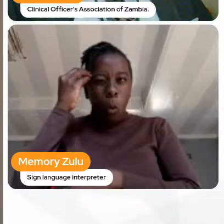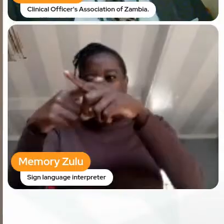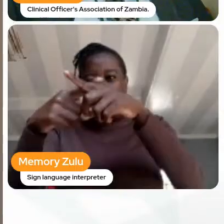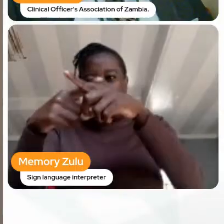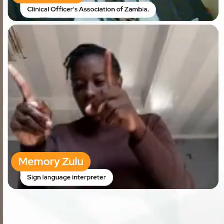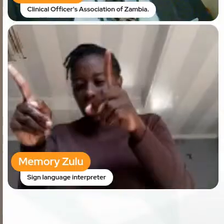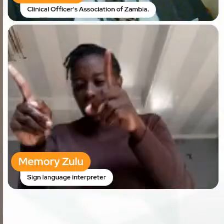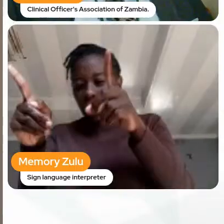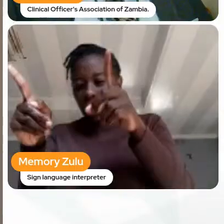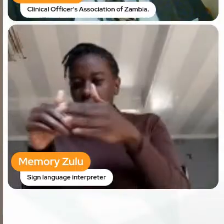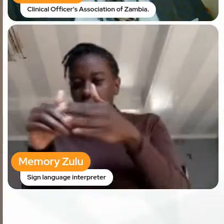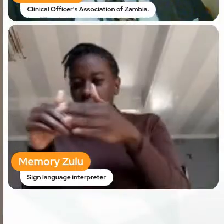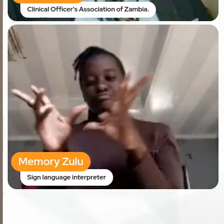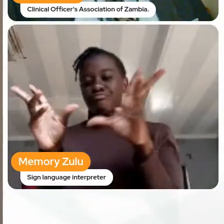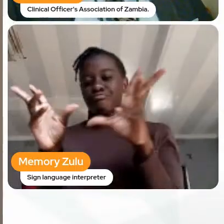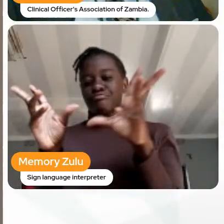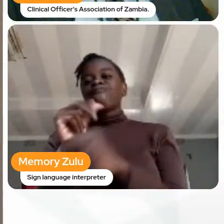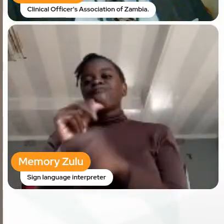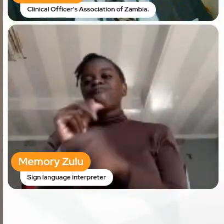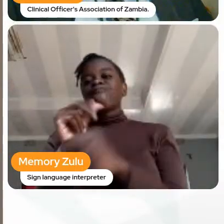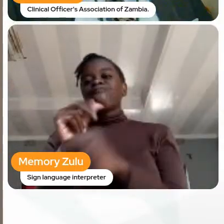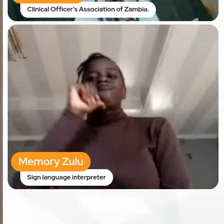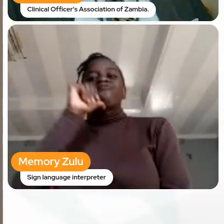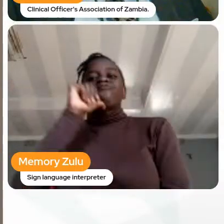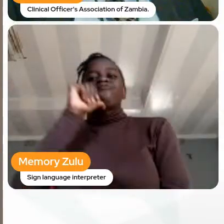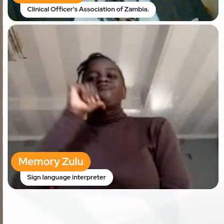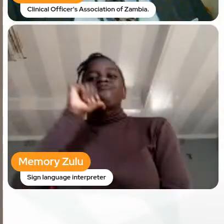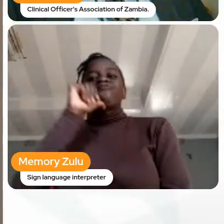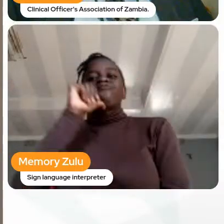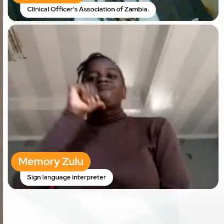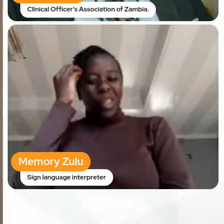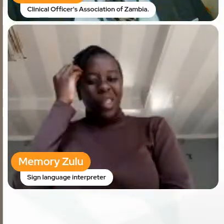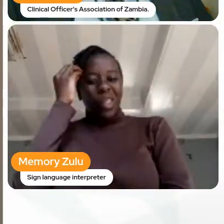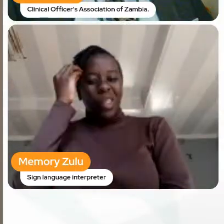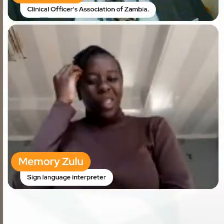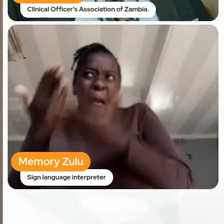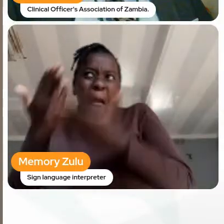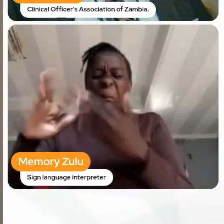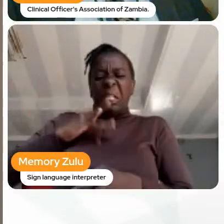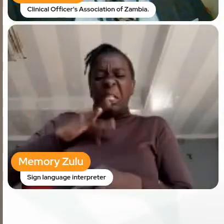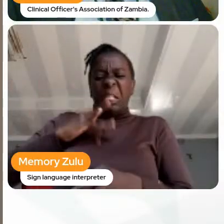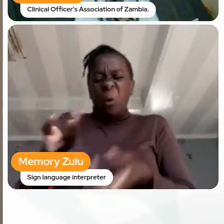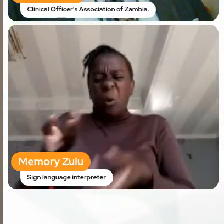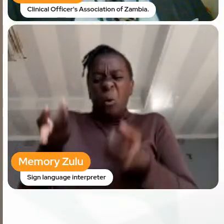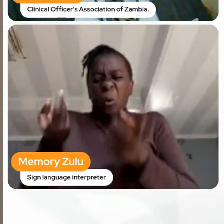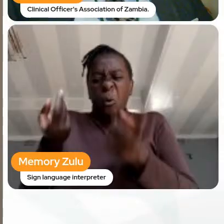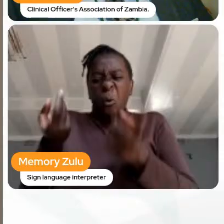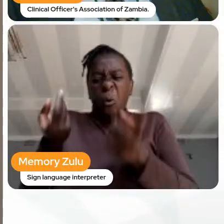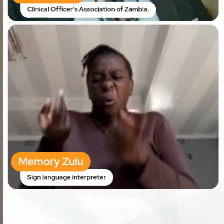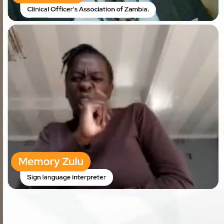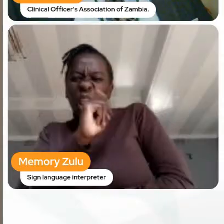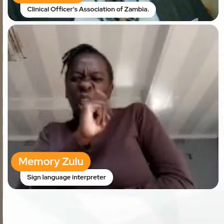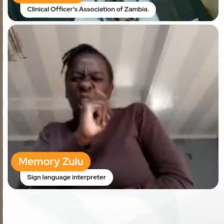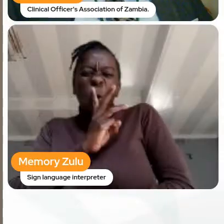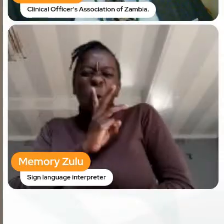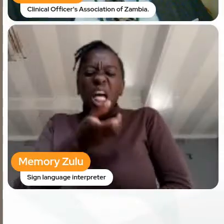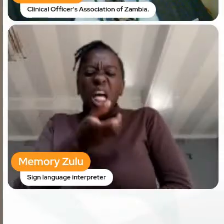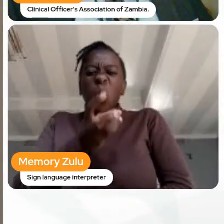some burning sensations when urinating, they get to think it's an STI, or maybe when one is